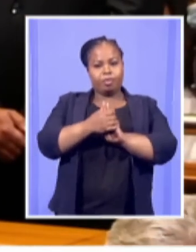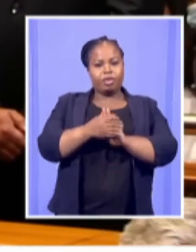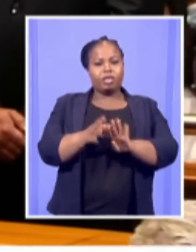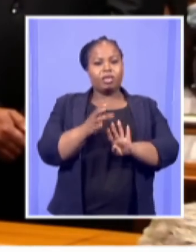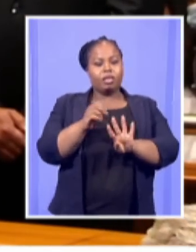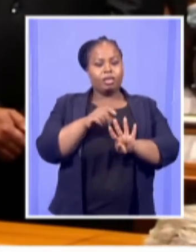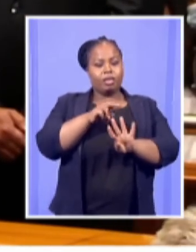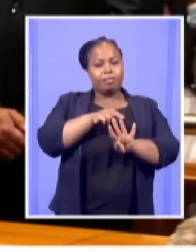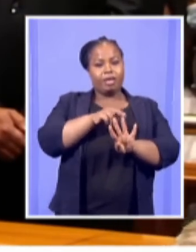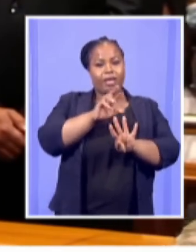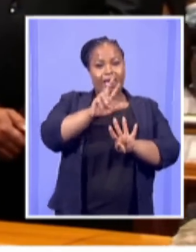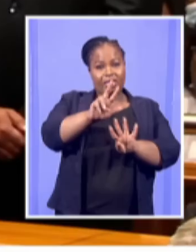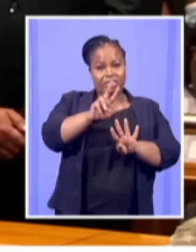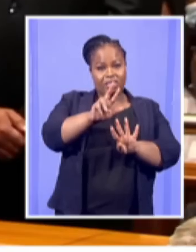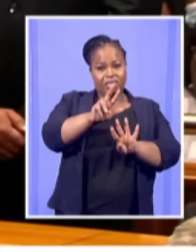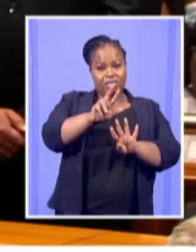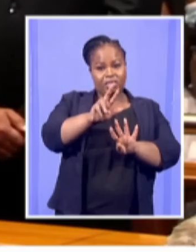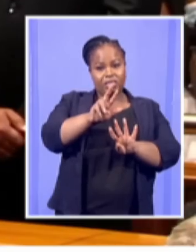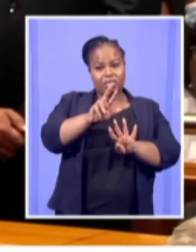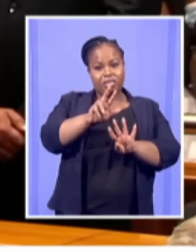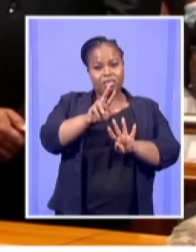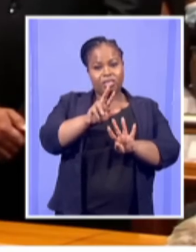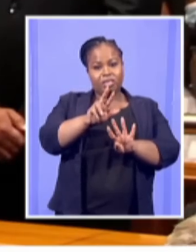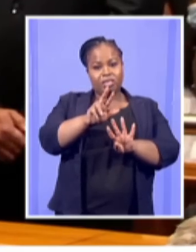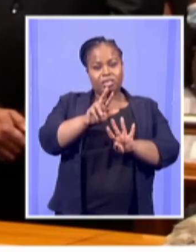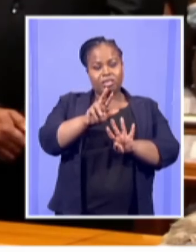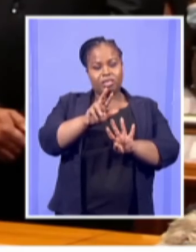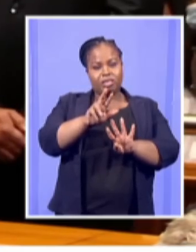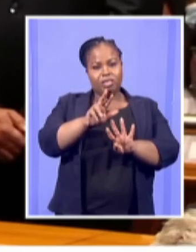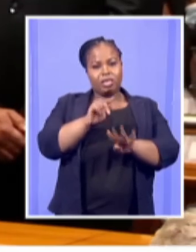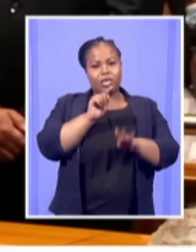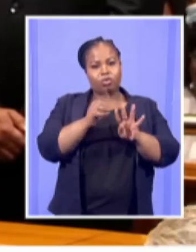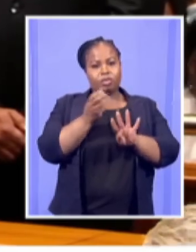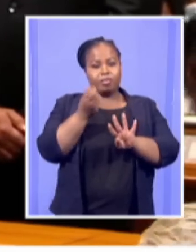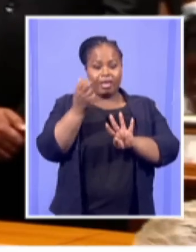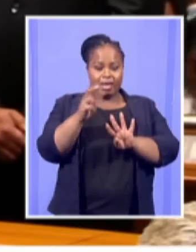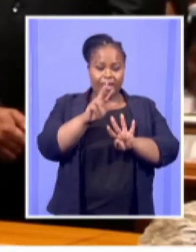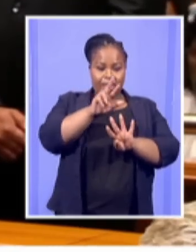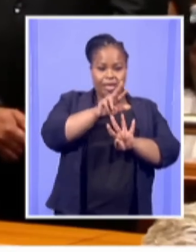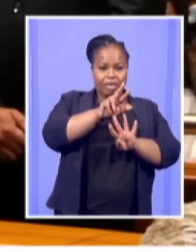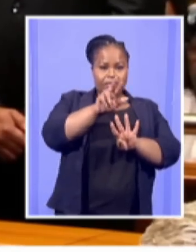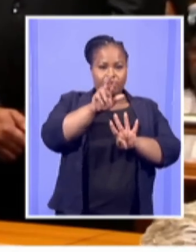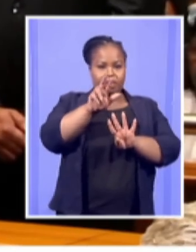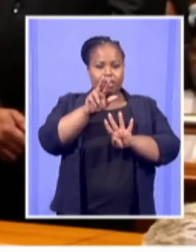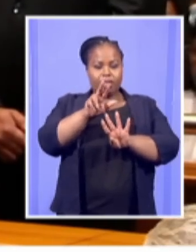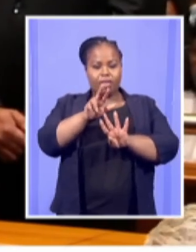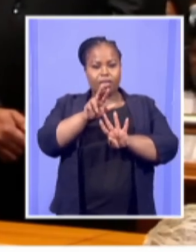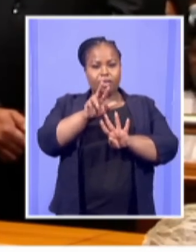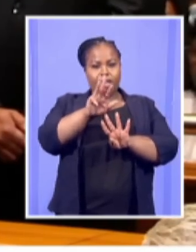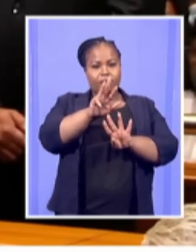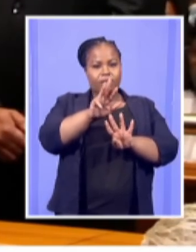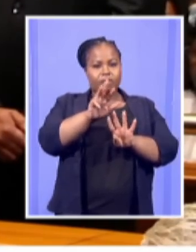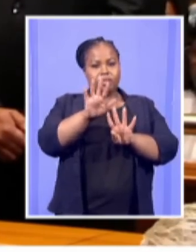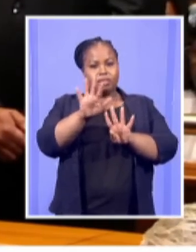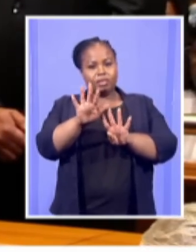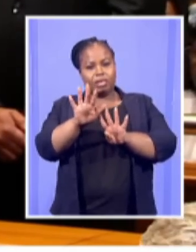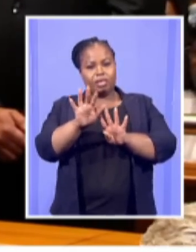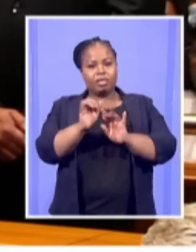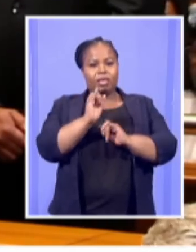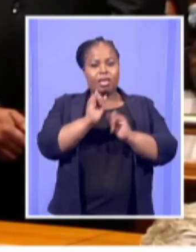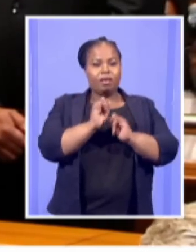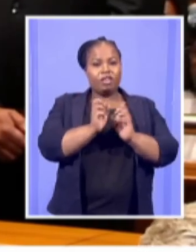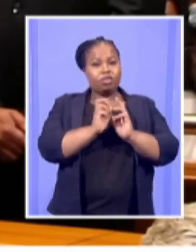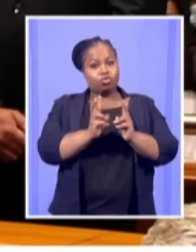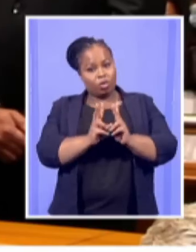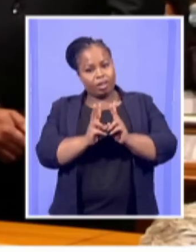8, being accused number 8, 9, 10, 11, and 12